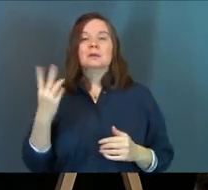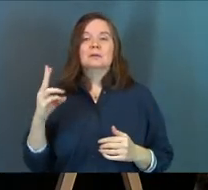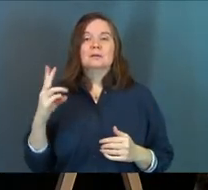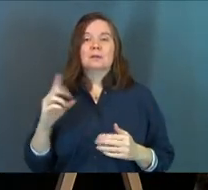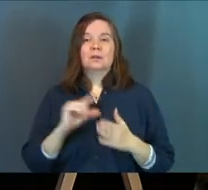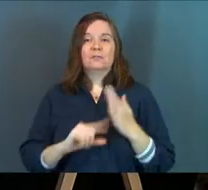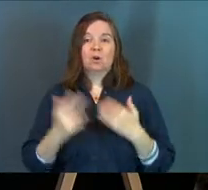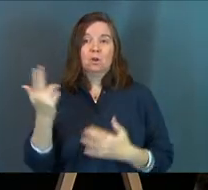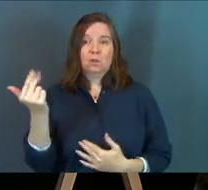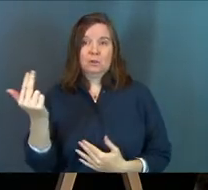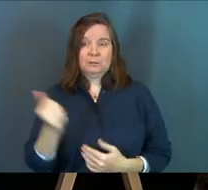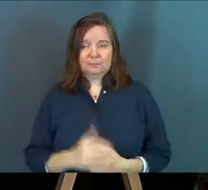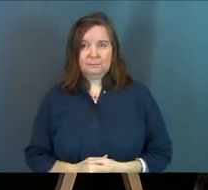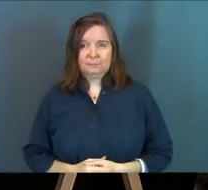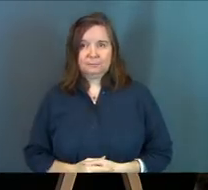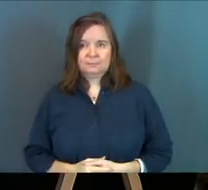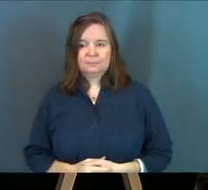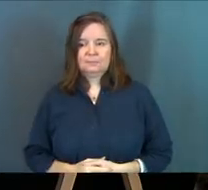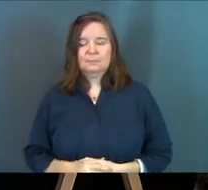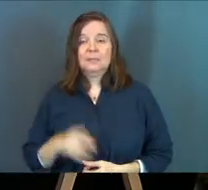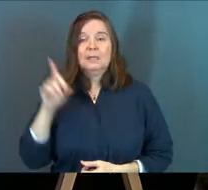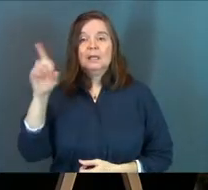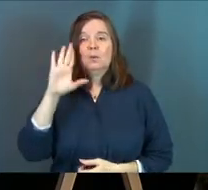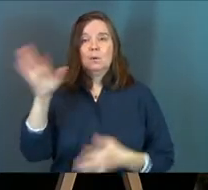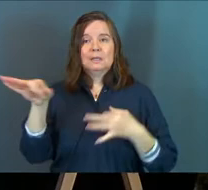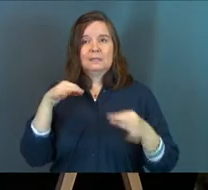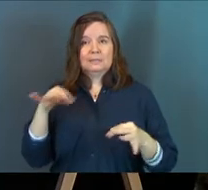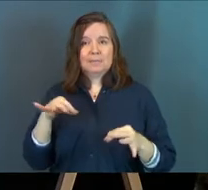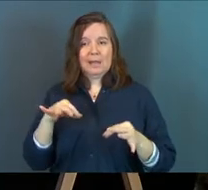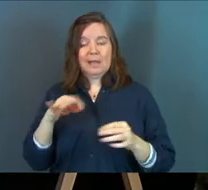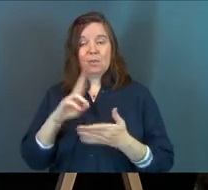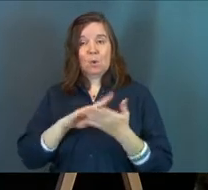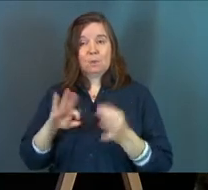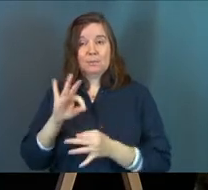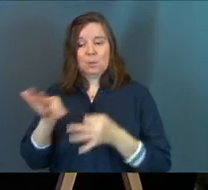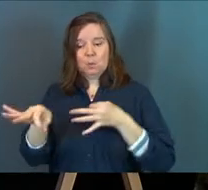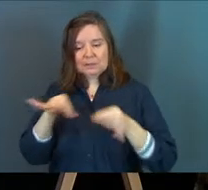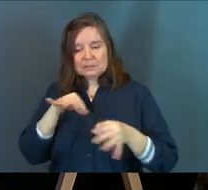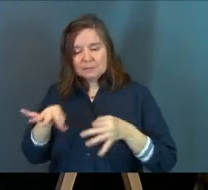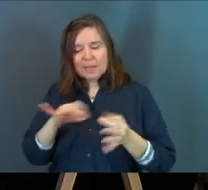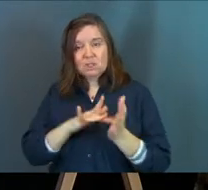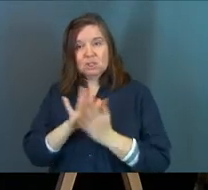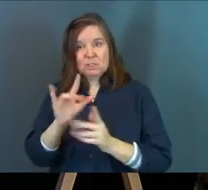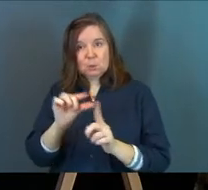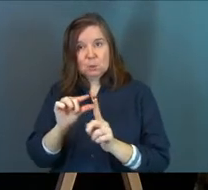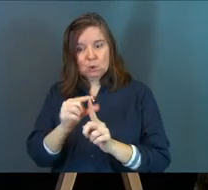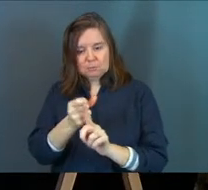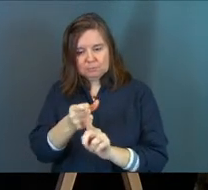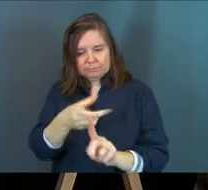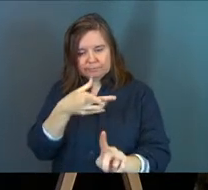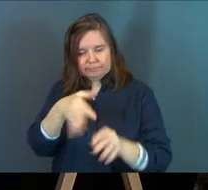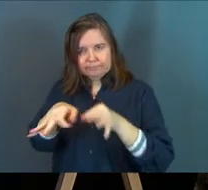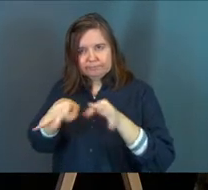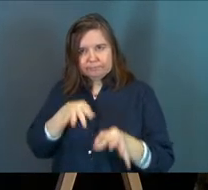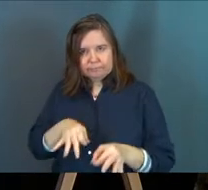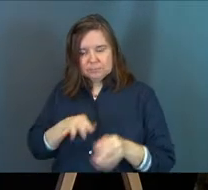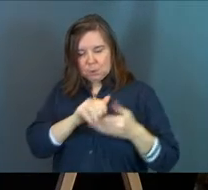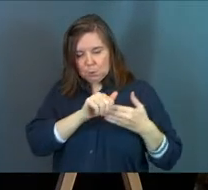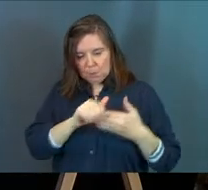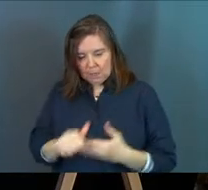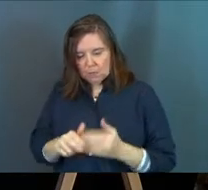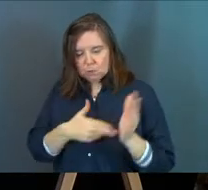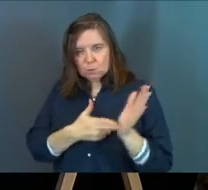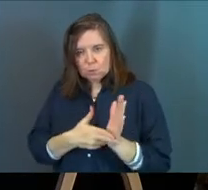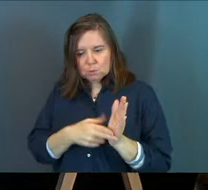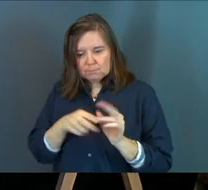16, verse 13. He will explain the words of Jesus to us. When the Spirit of truth comes, he will guide you into all